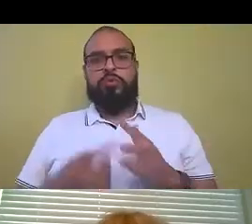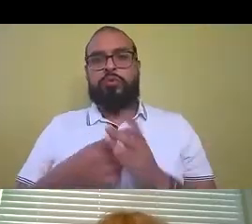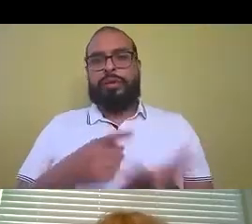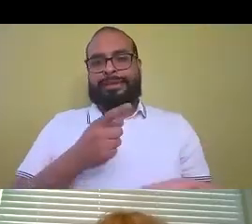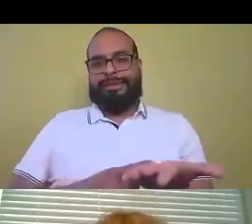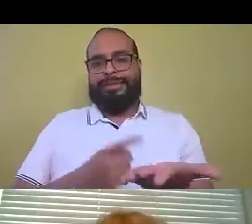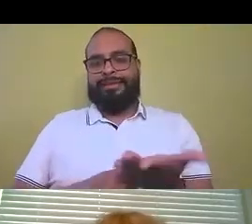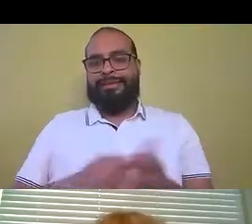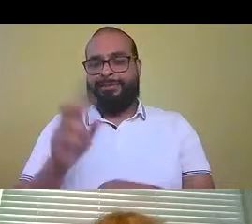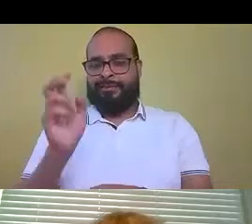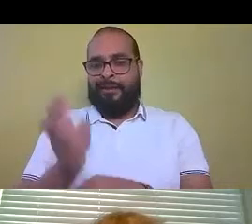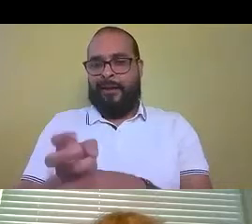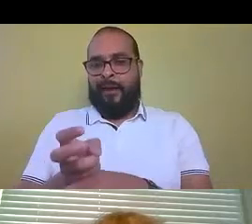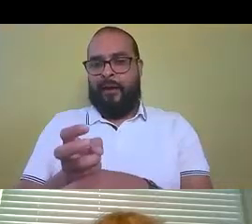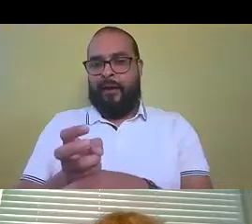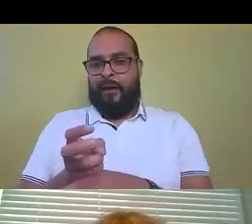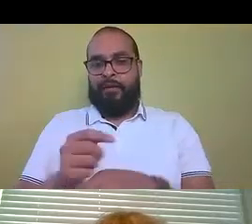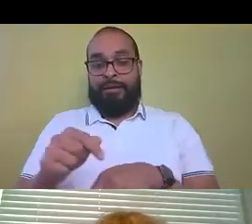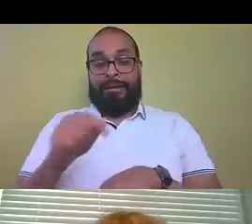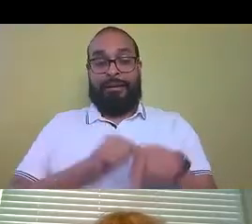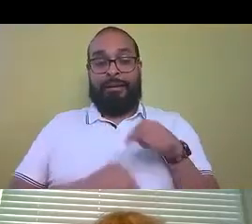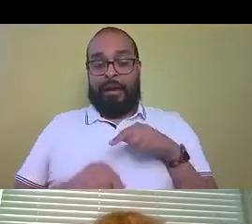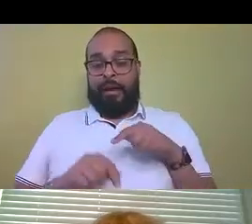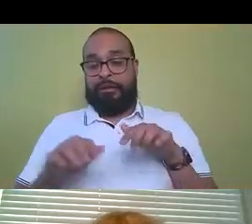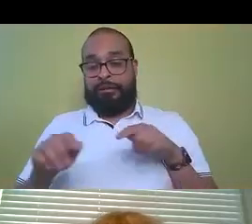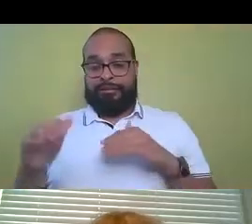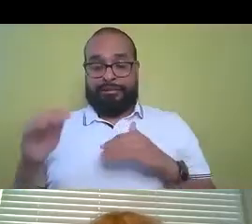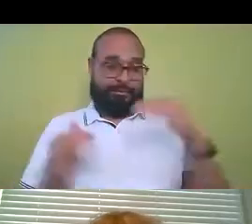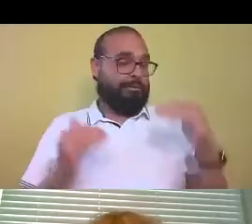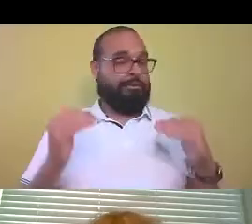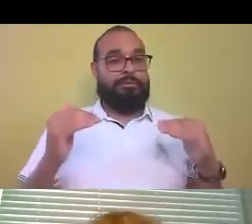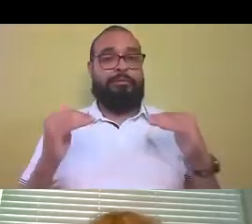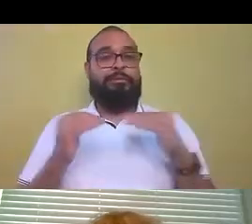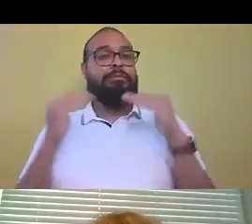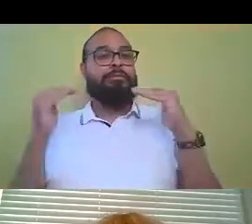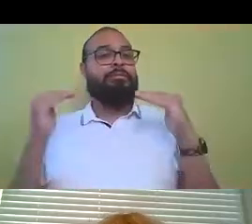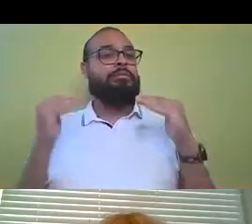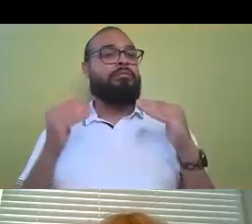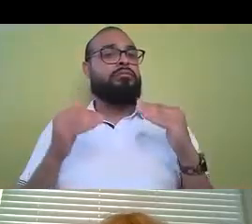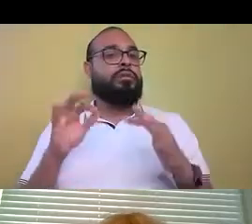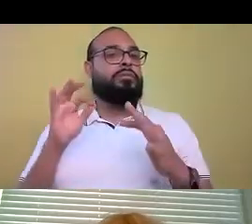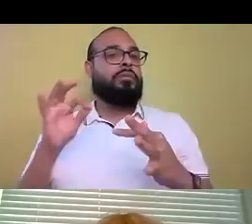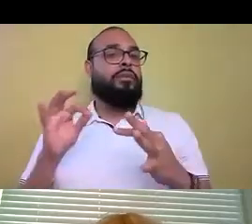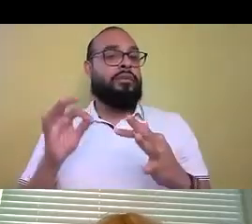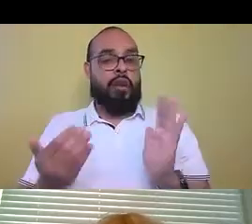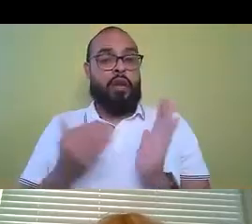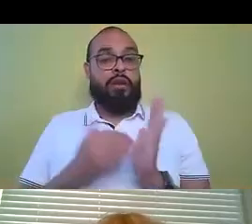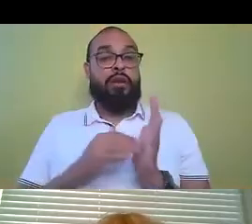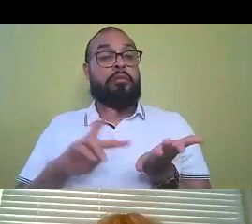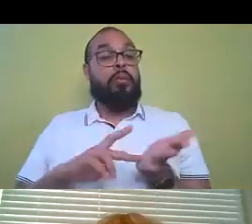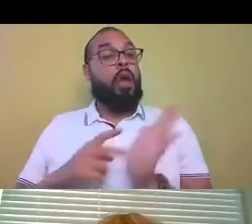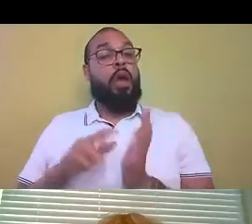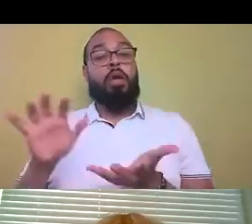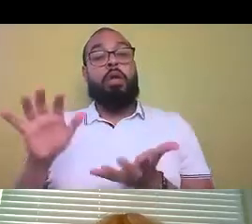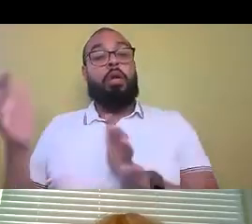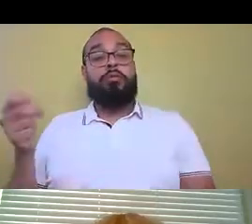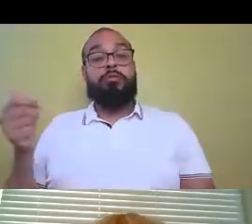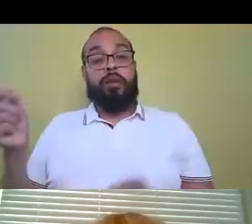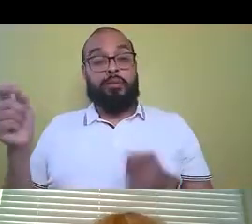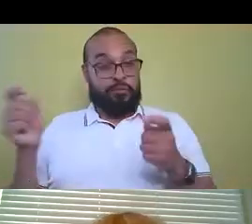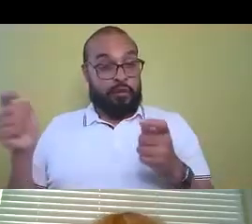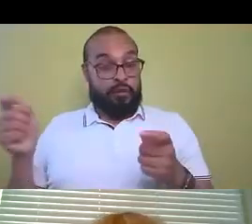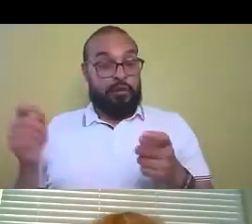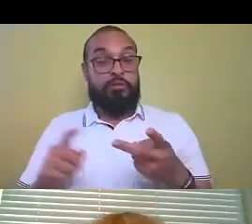get back to a just right place. And that just right place is self-regulation. To get back to that place if we get out of our